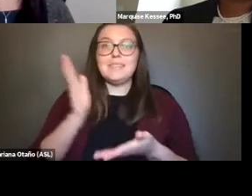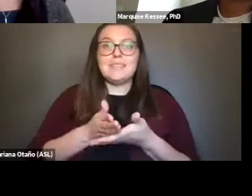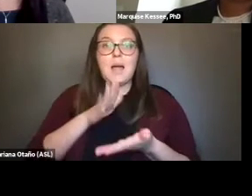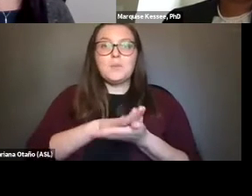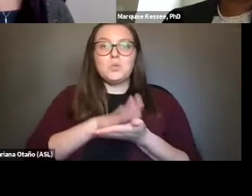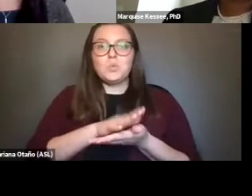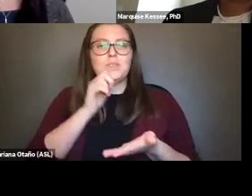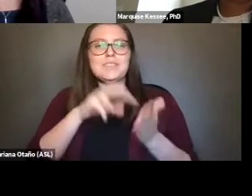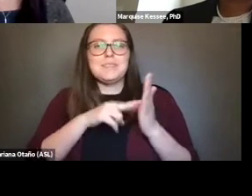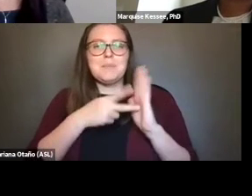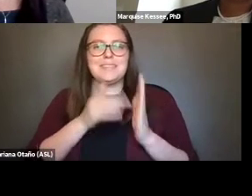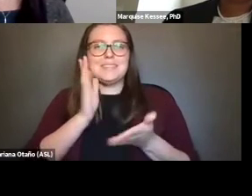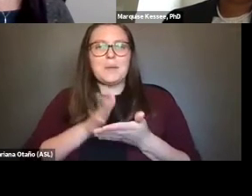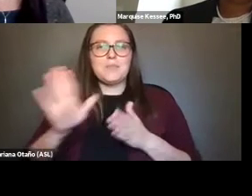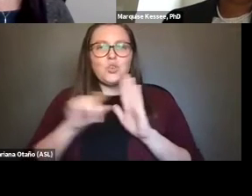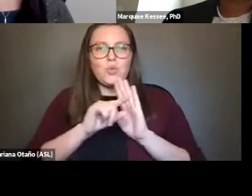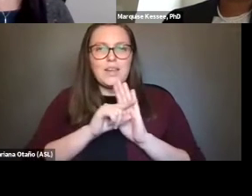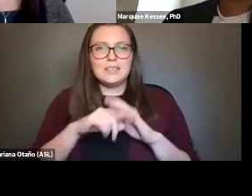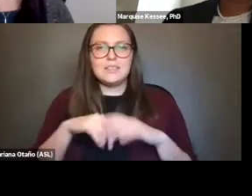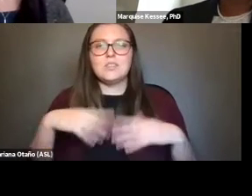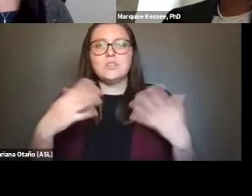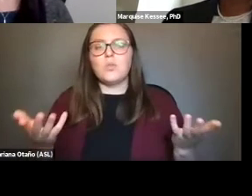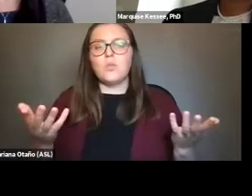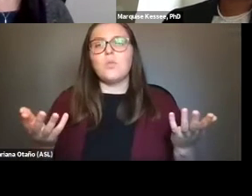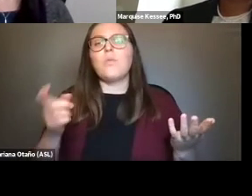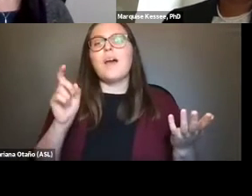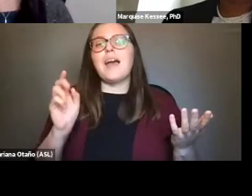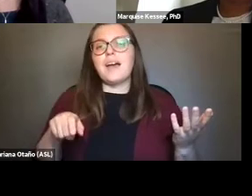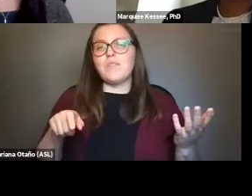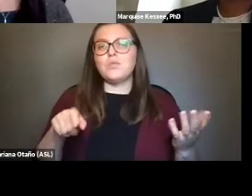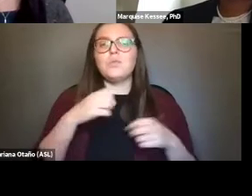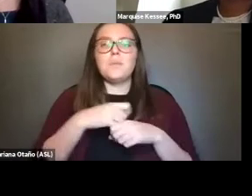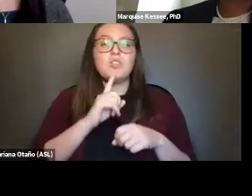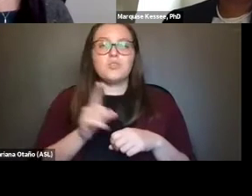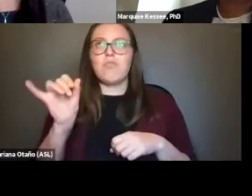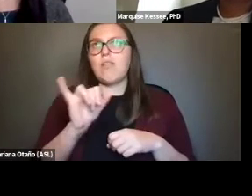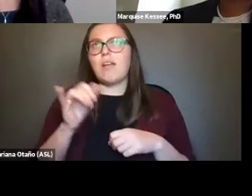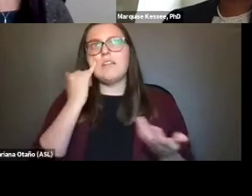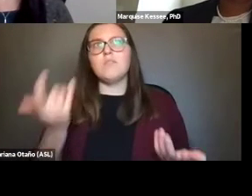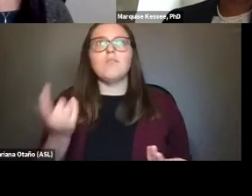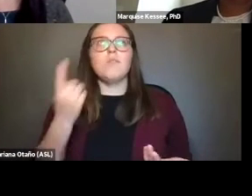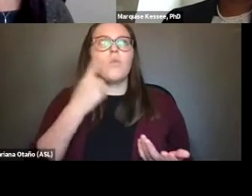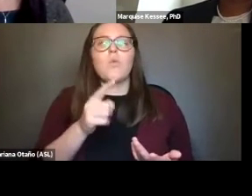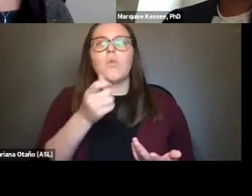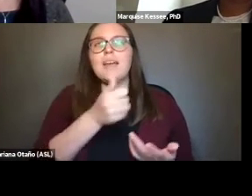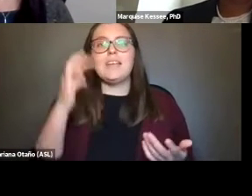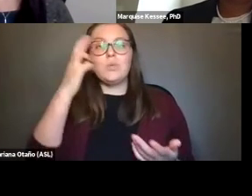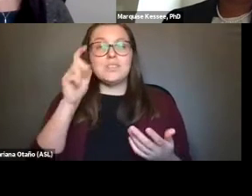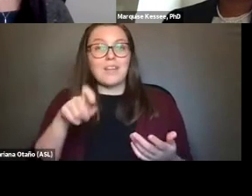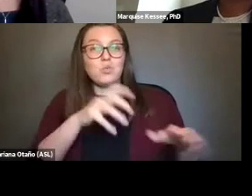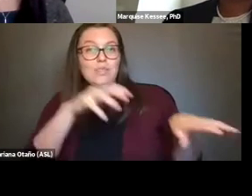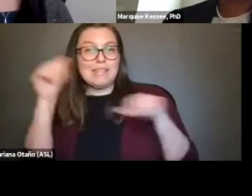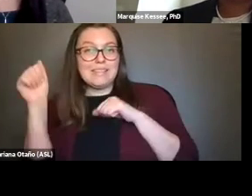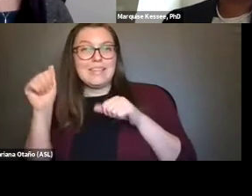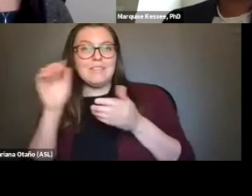stop their grades. So they need to make sure, like, if you're not, you know, for whatever reason you need to leave school, make sure that you actually